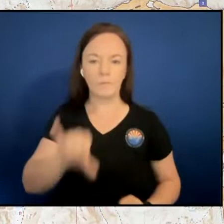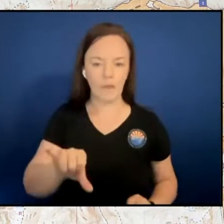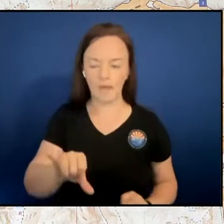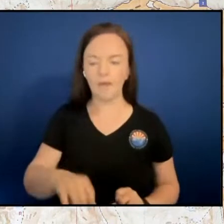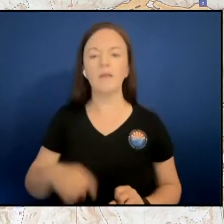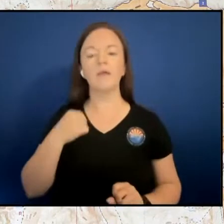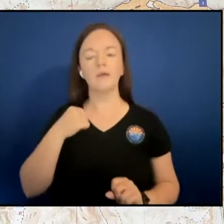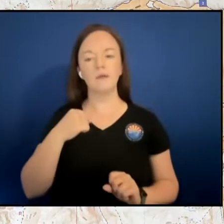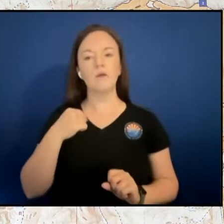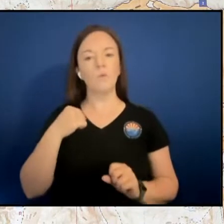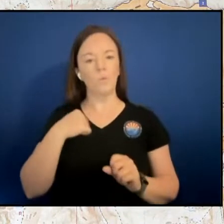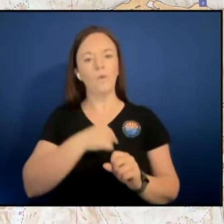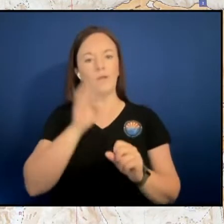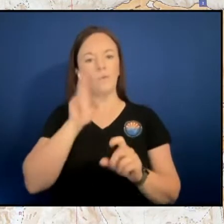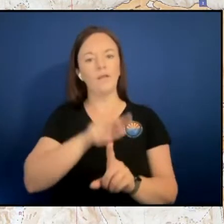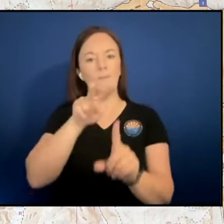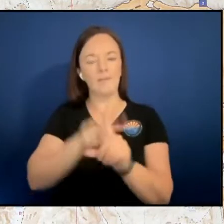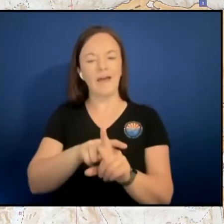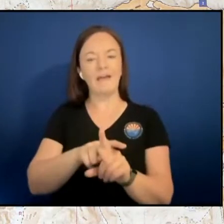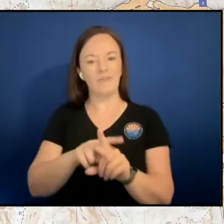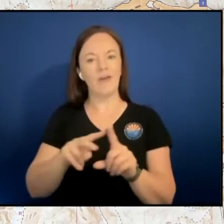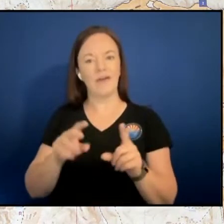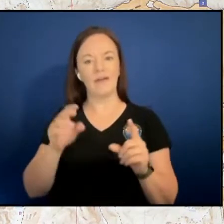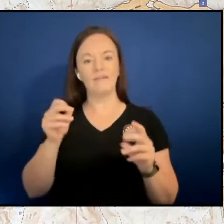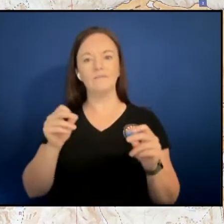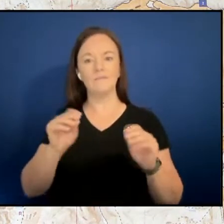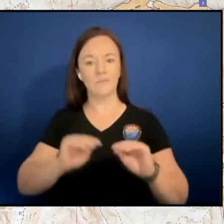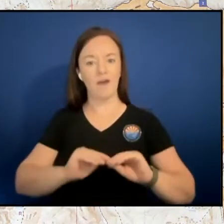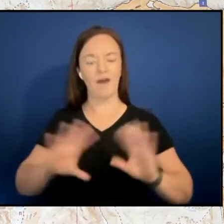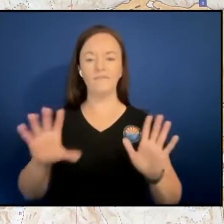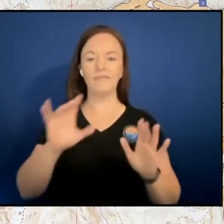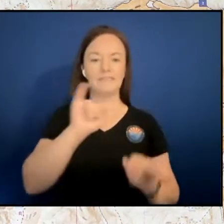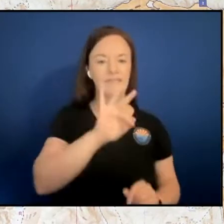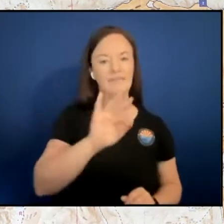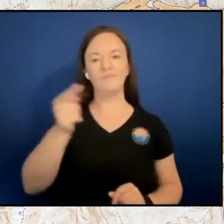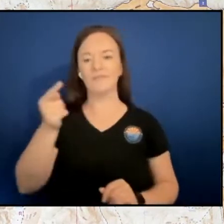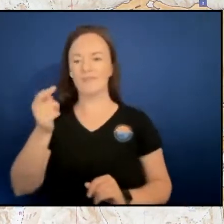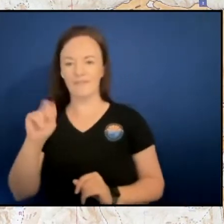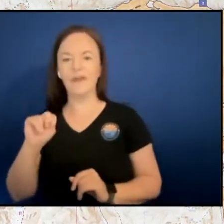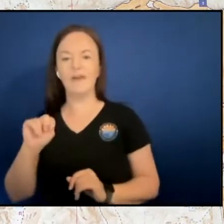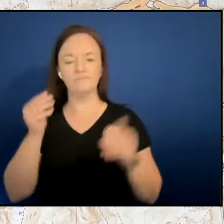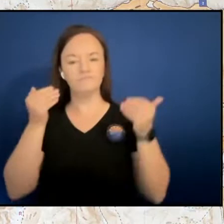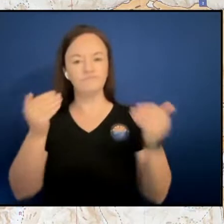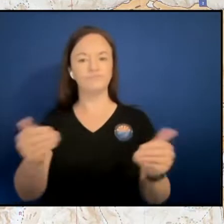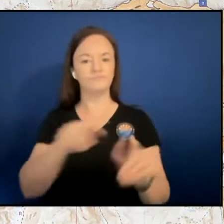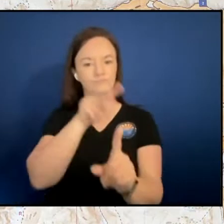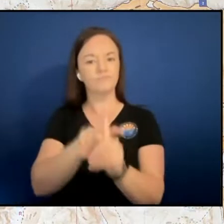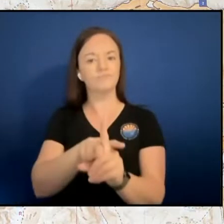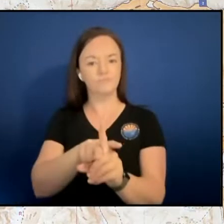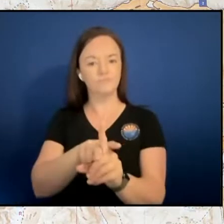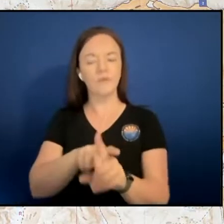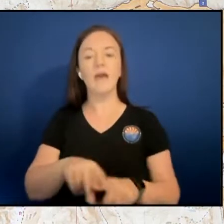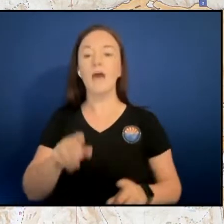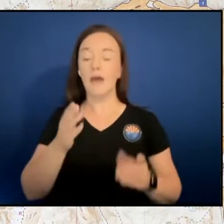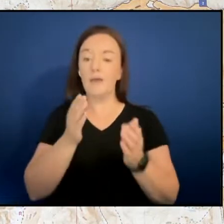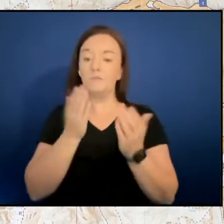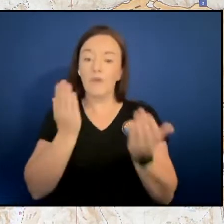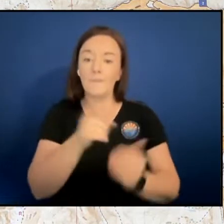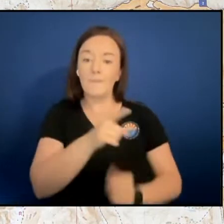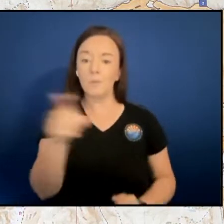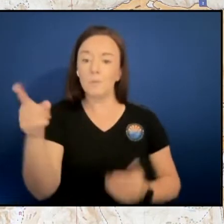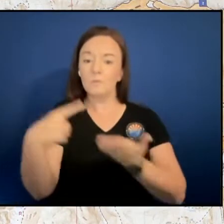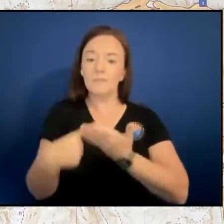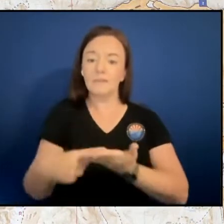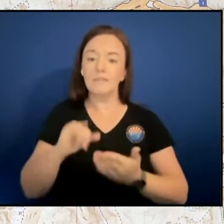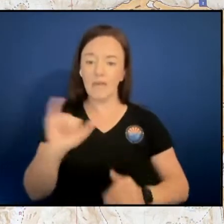them this morning, and I would ask that y'all talk about them too, and make sure that everybody in your family knows about what those conditions